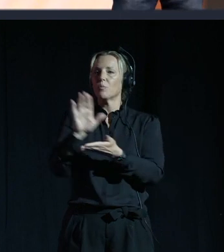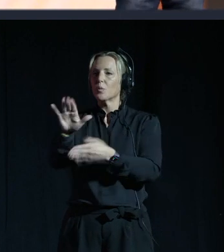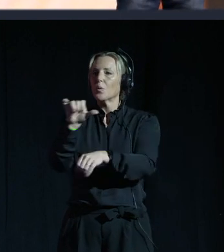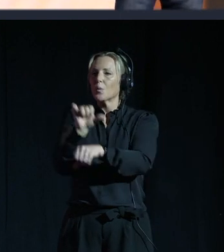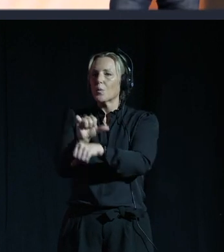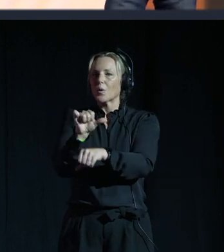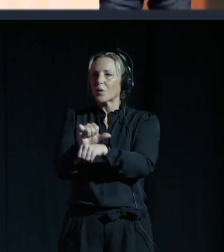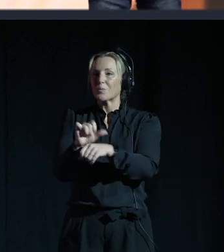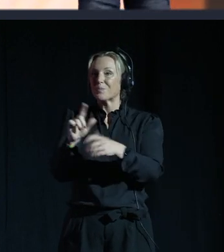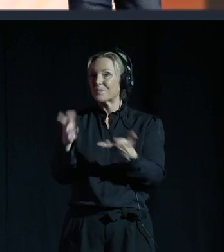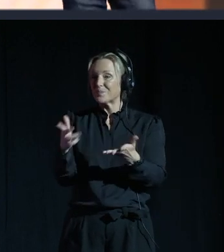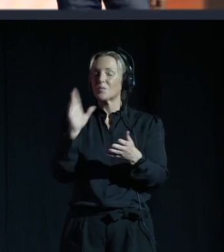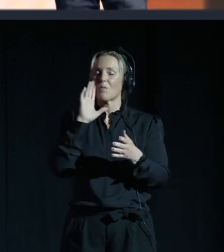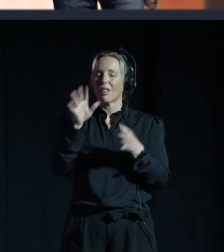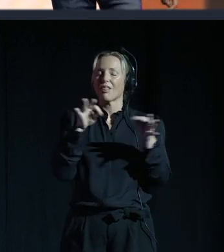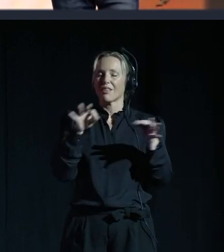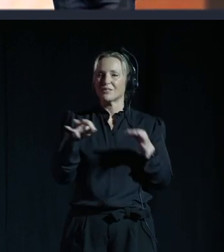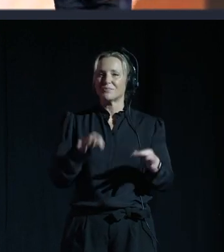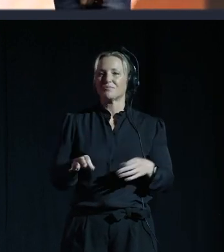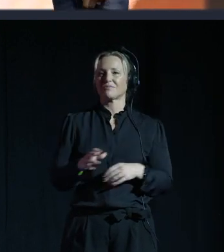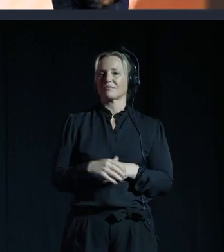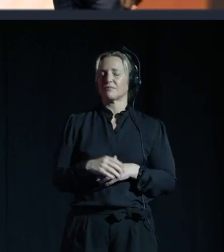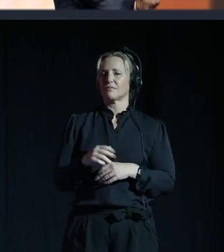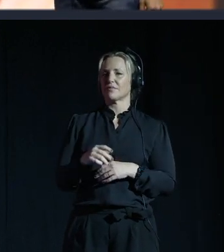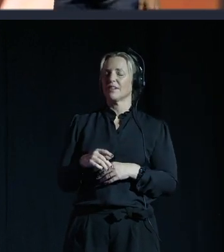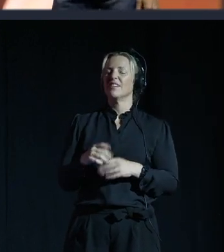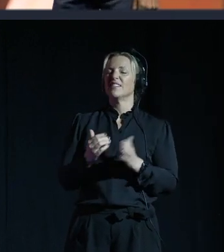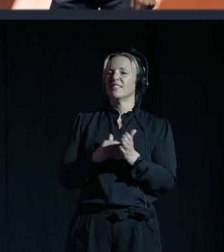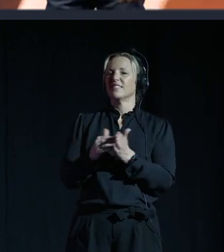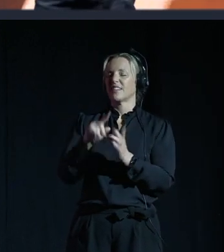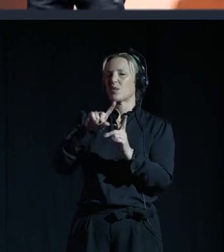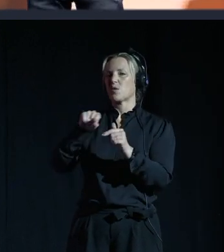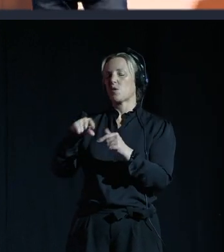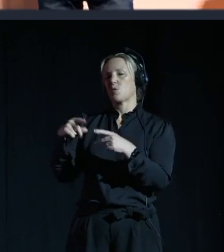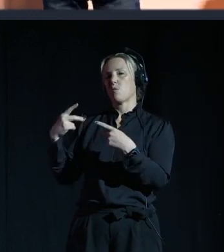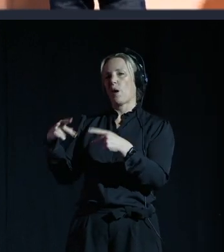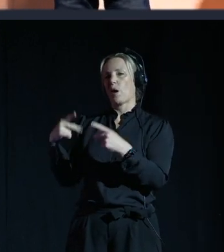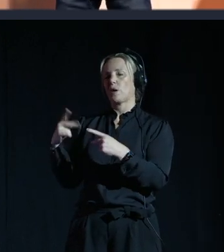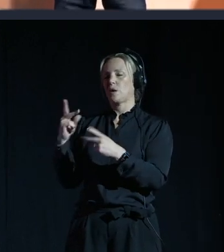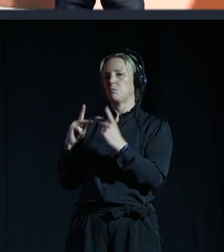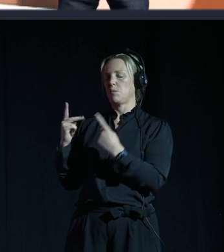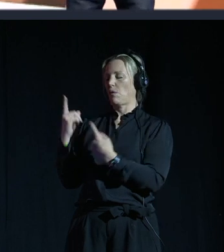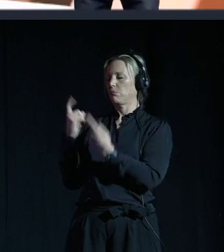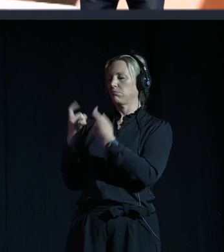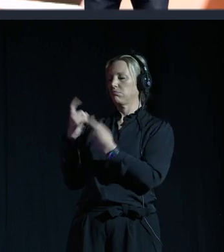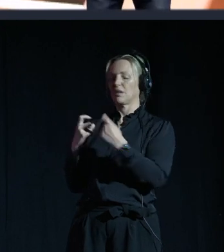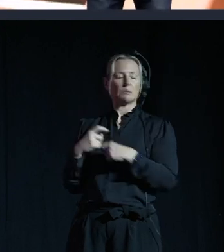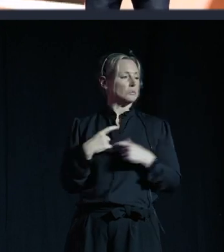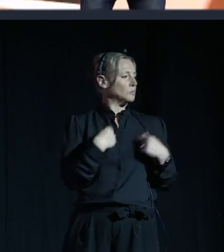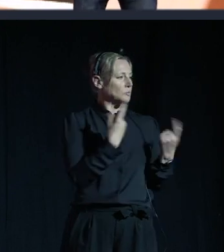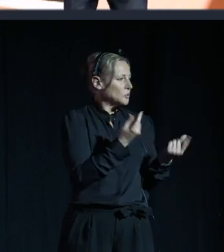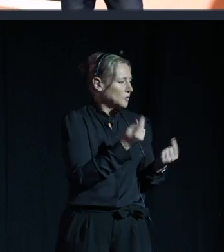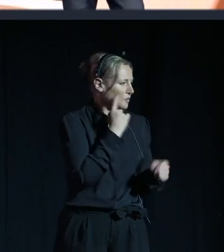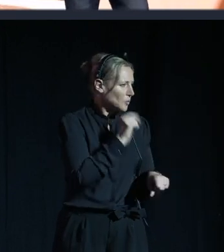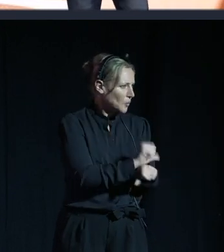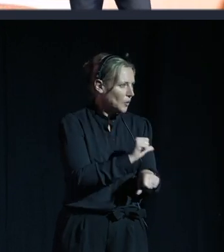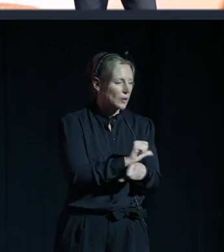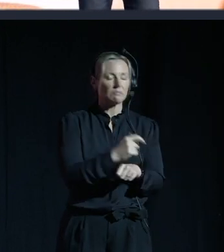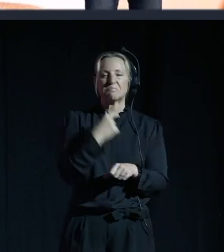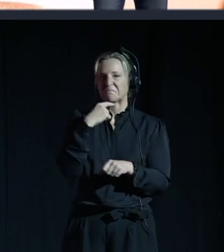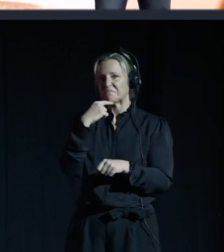ask me what I do for work at a party or something, I'll answer, I'm a builder. I build